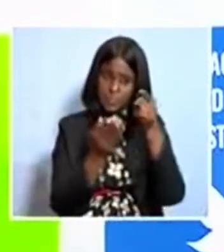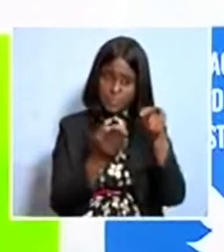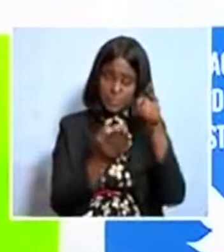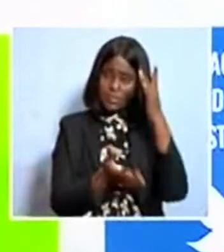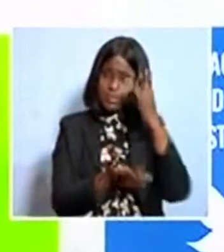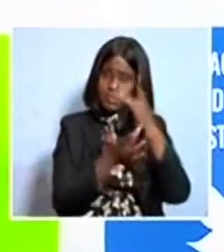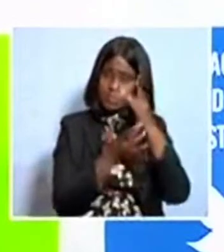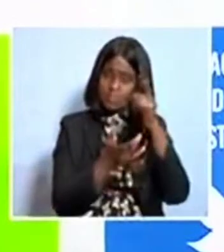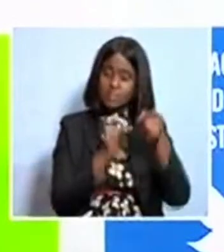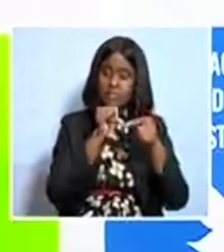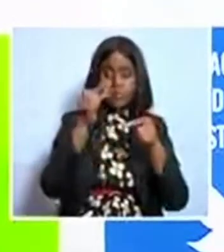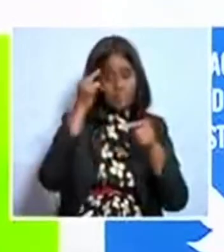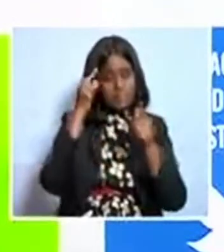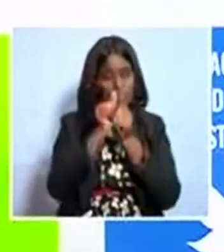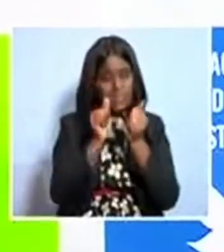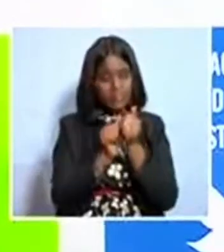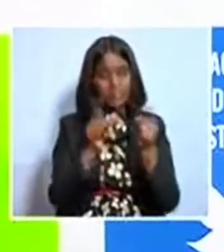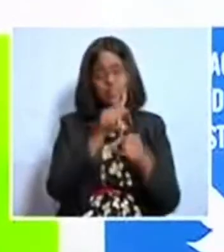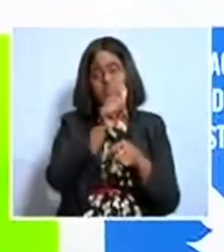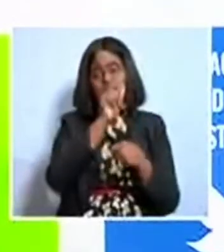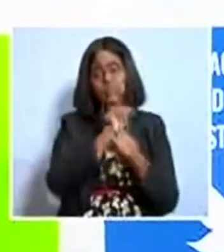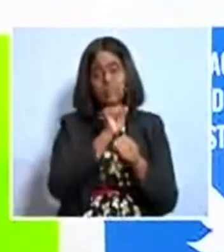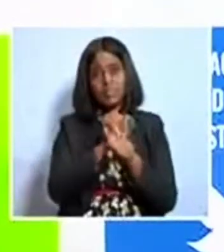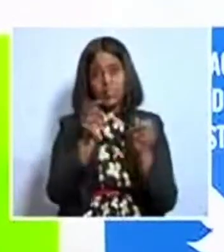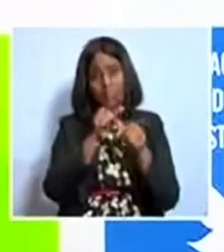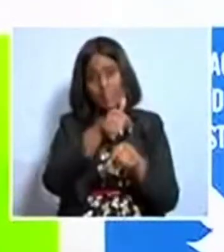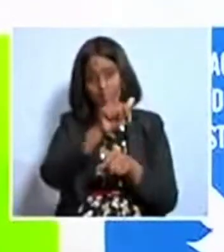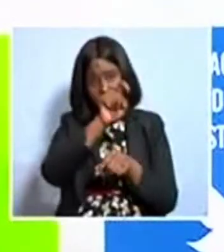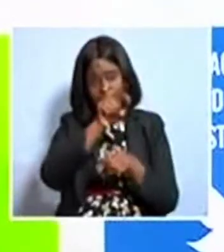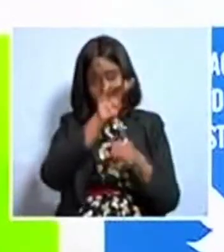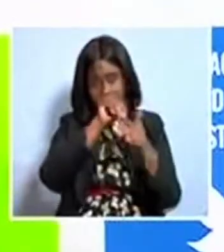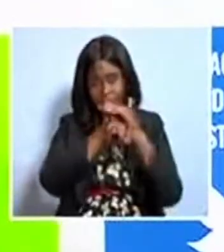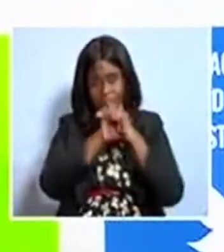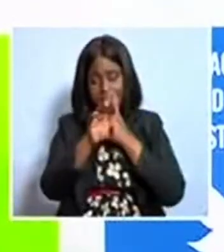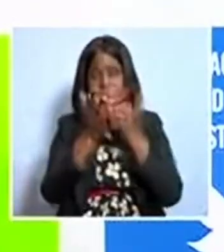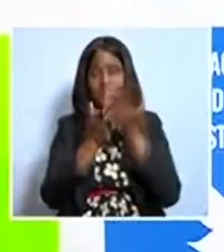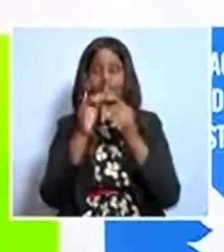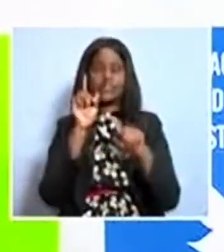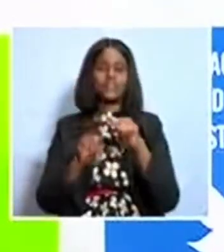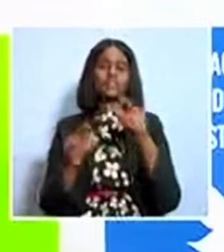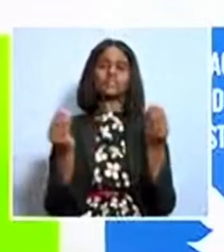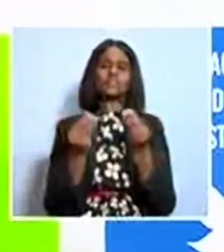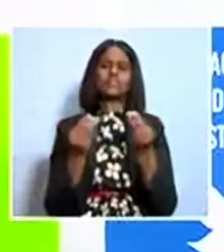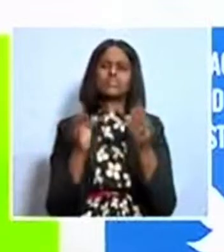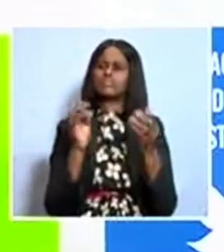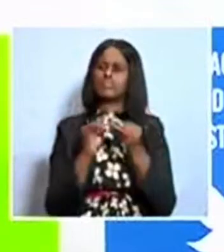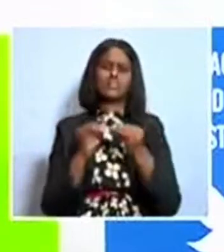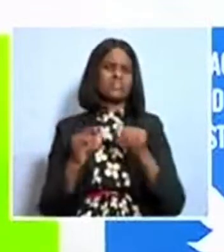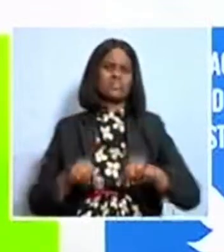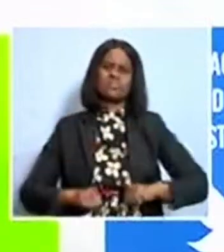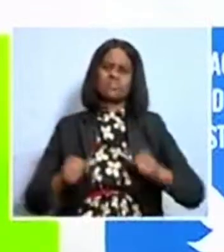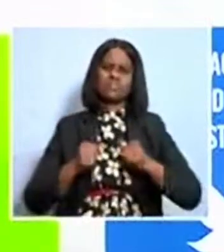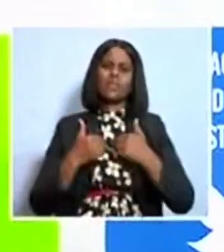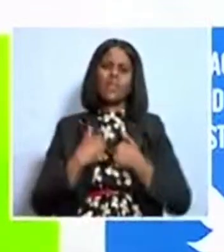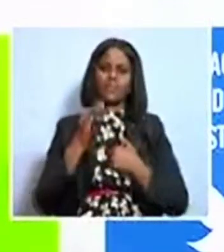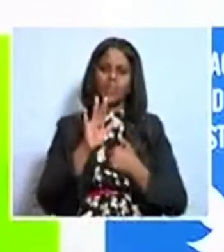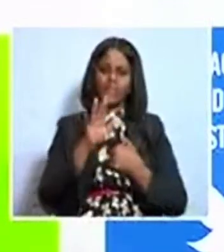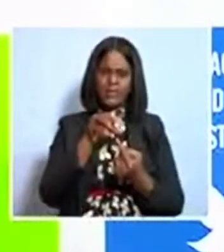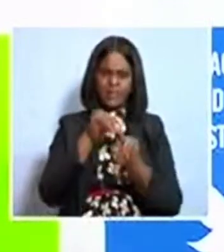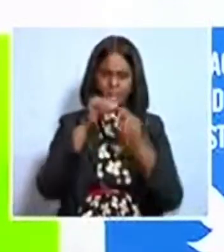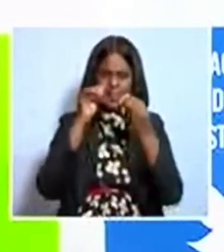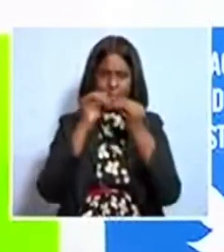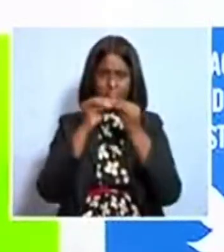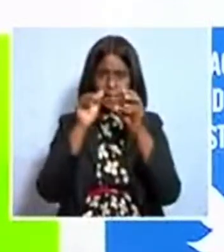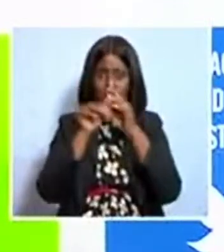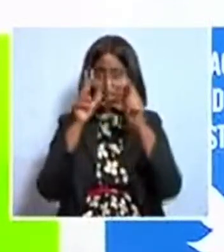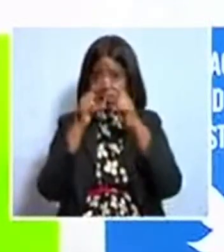technology is you don't think about it when it's working, right? But when you actually need to access a service and you can't, it's the most frustrating experience. And especially in rural